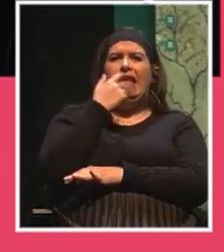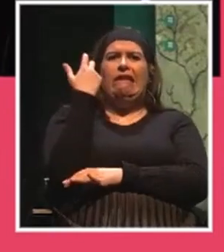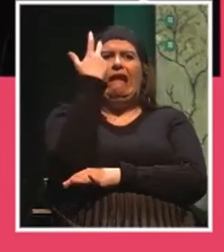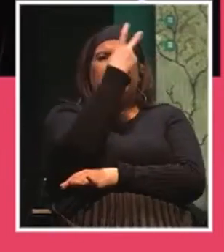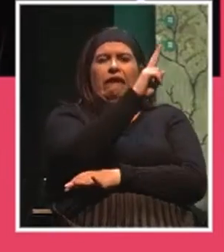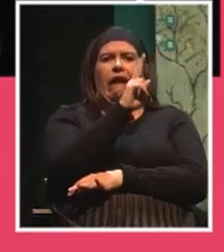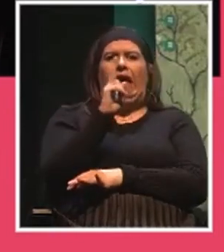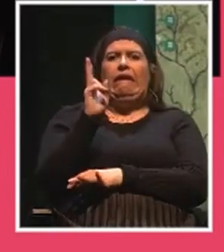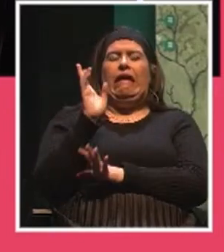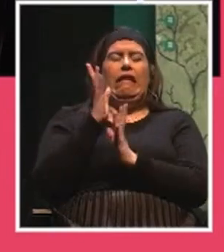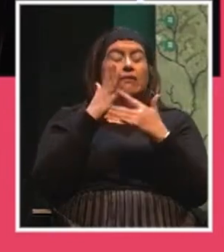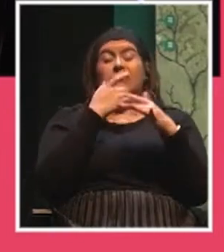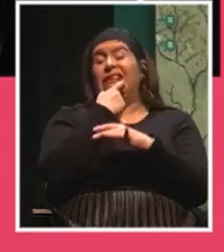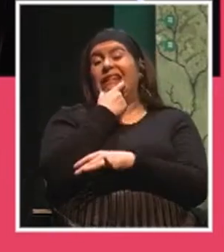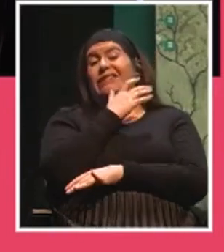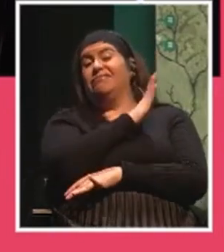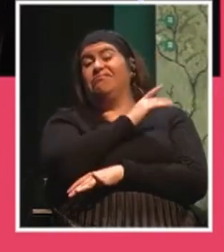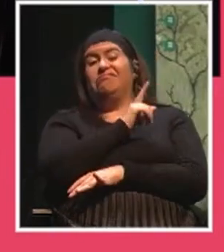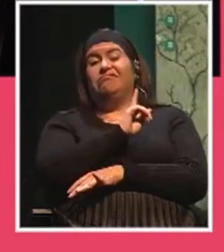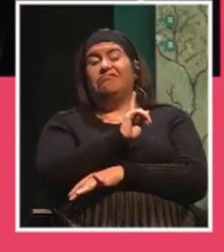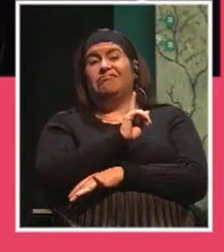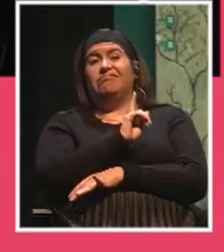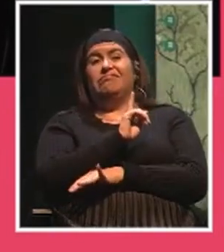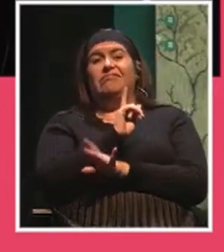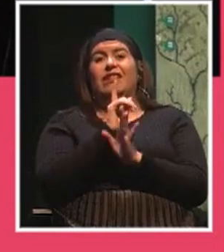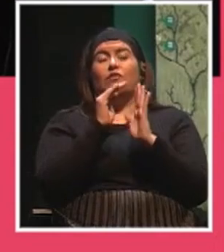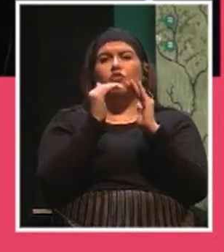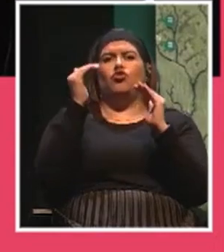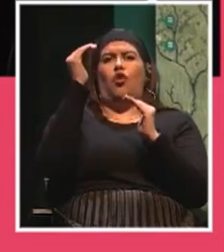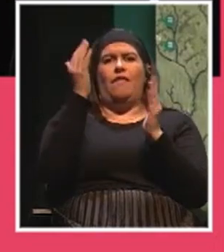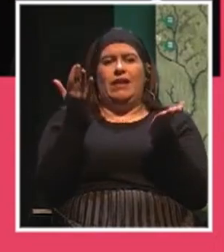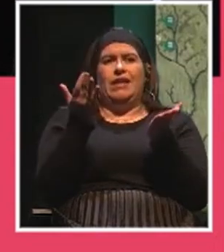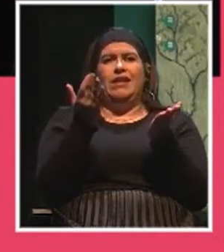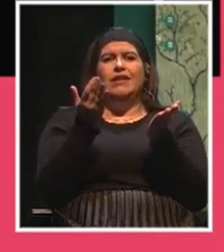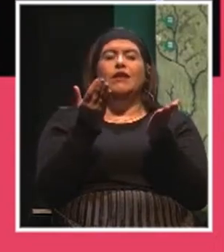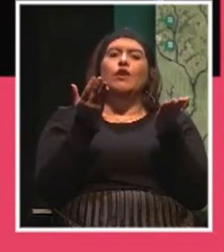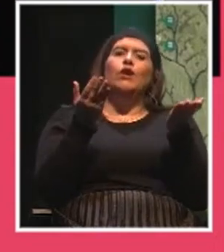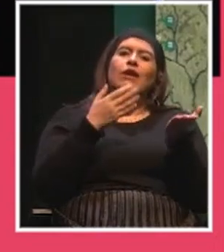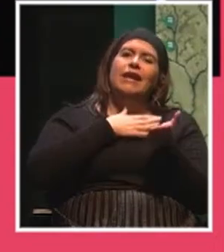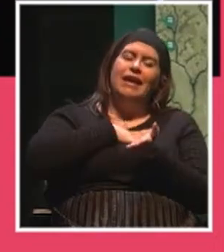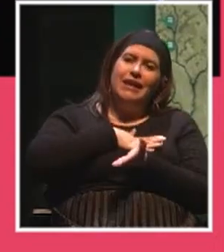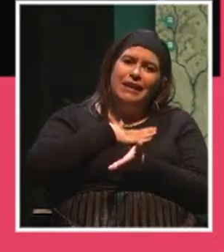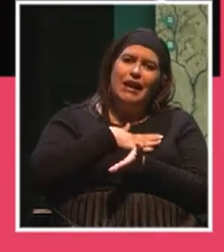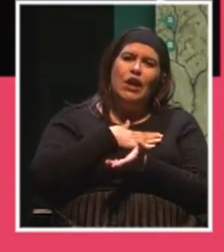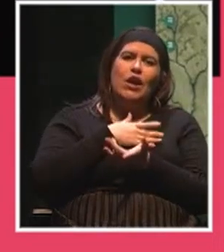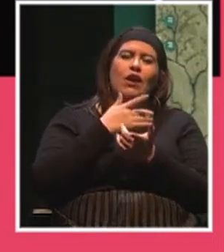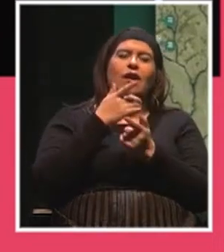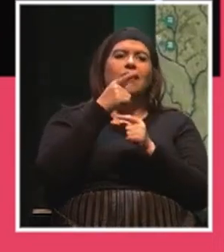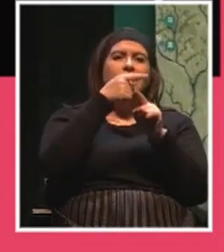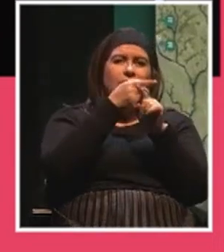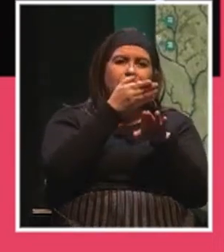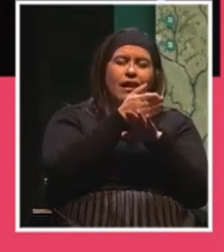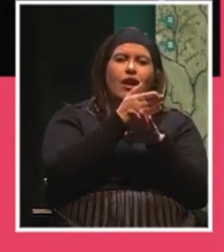I said, I want to go over to where they're shooting Game of Thrones in Belfast, Northern